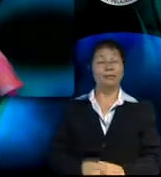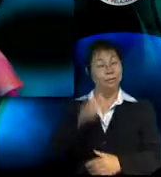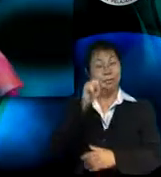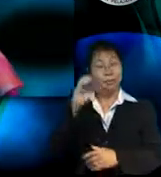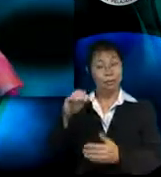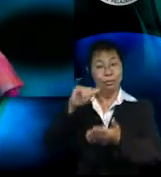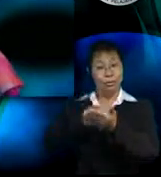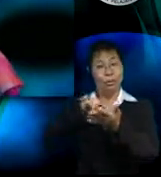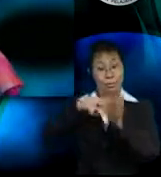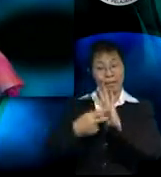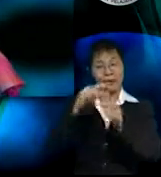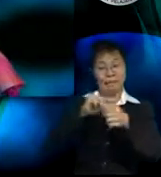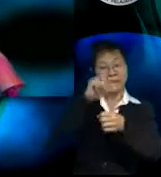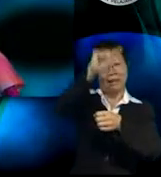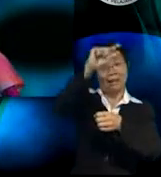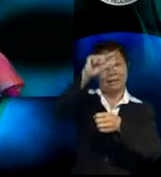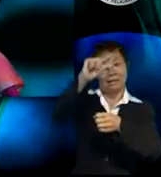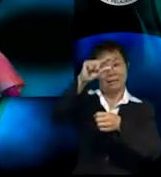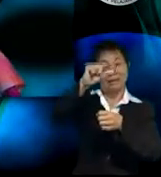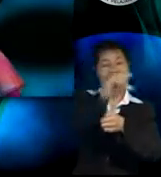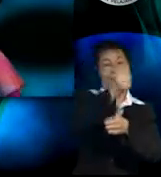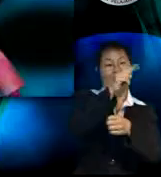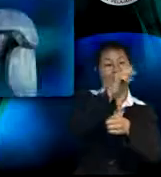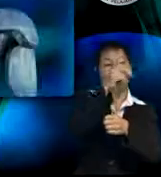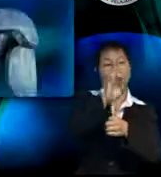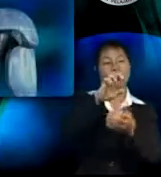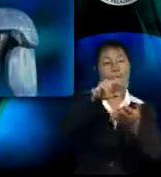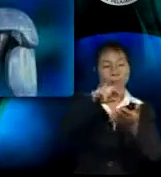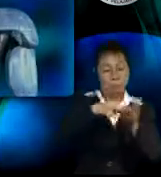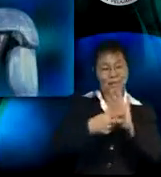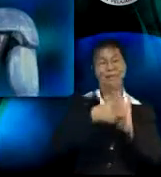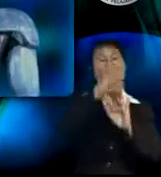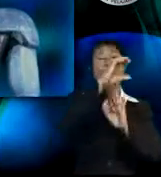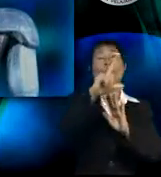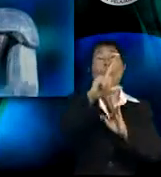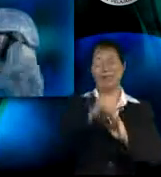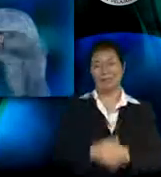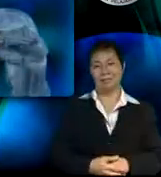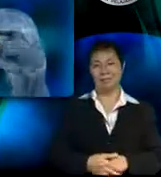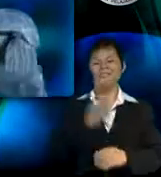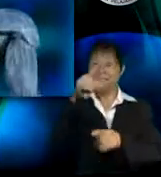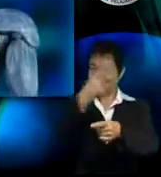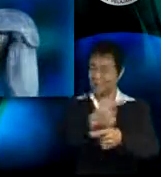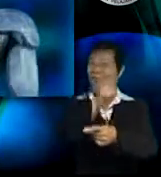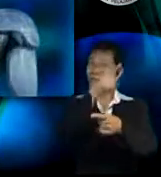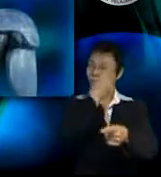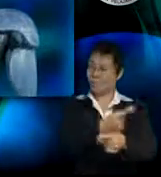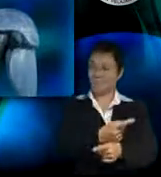So, that means that the gas given off at the anode is chlorine. Yes, you are right,